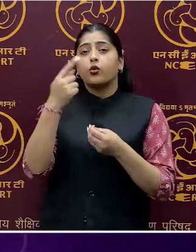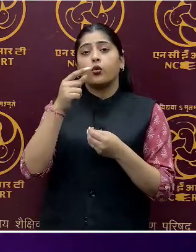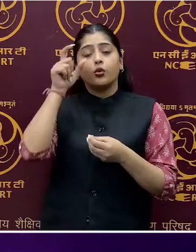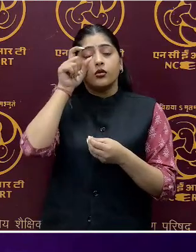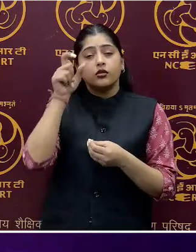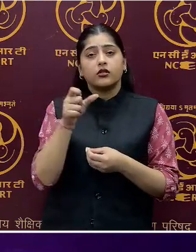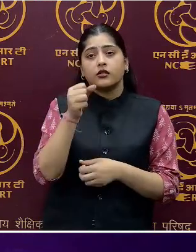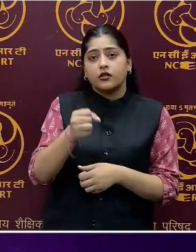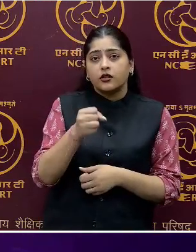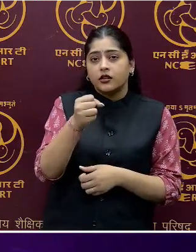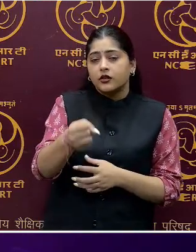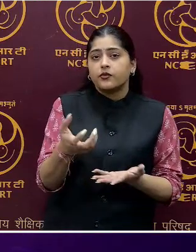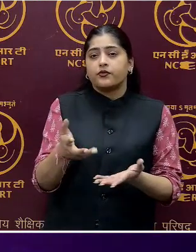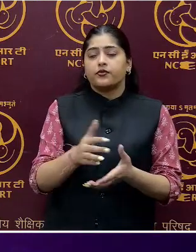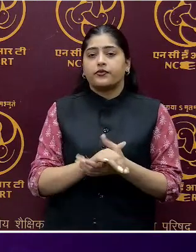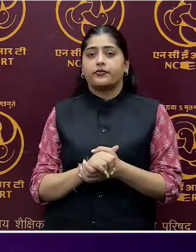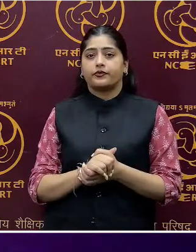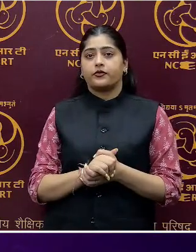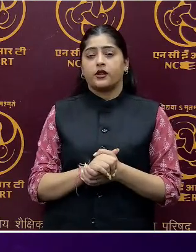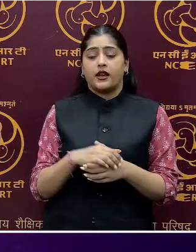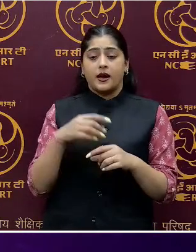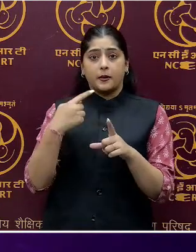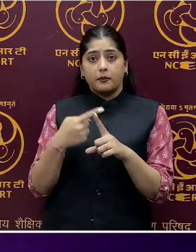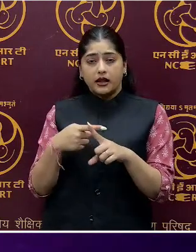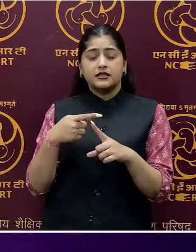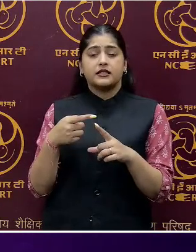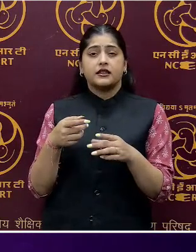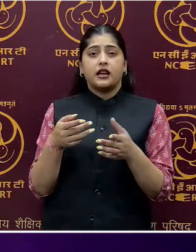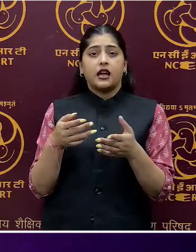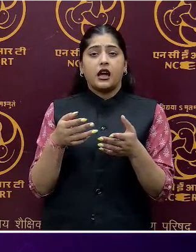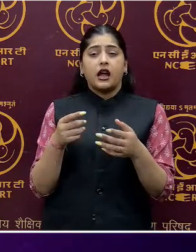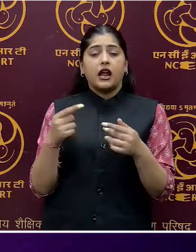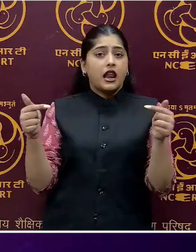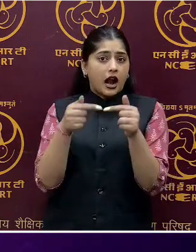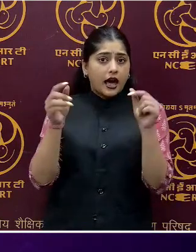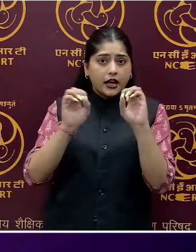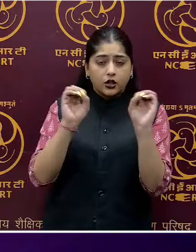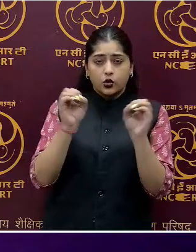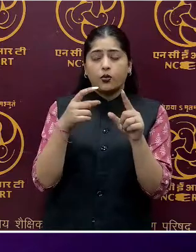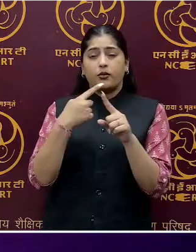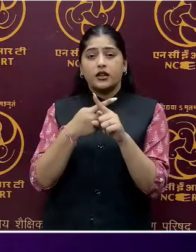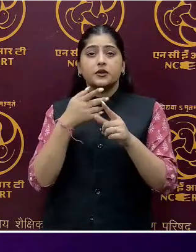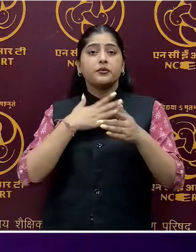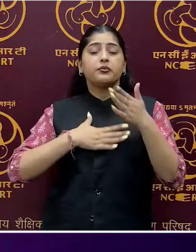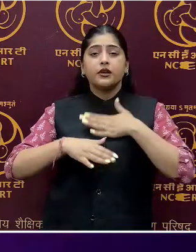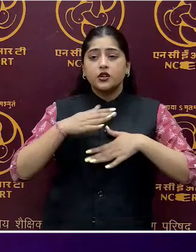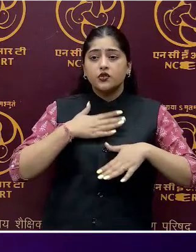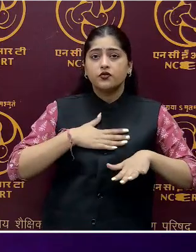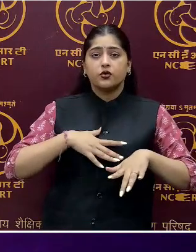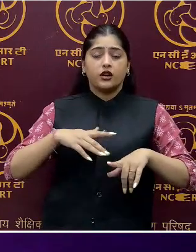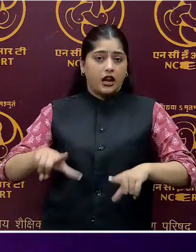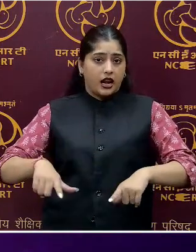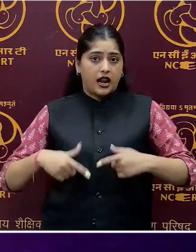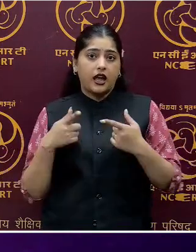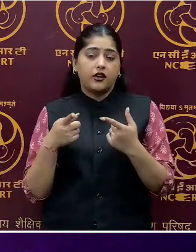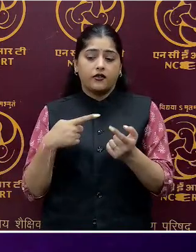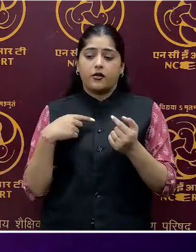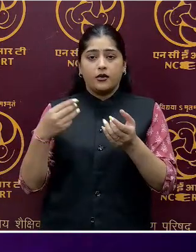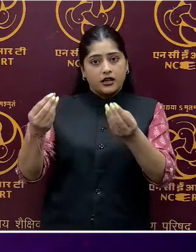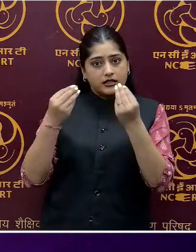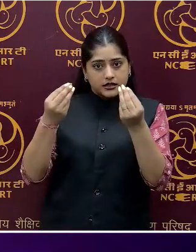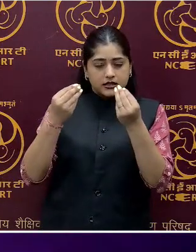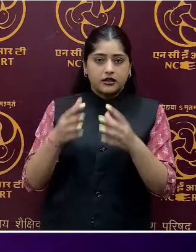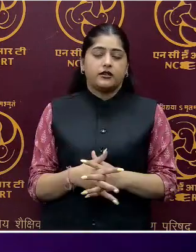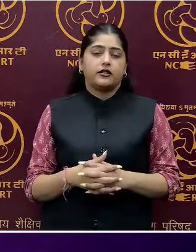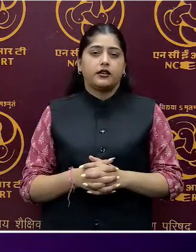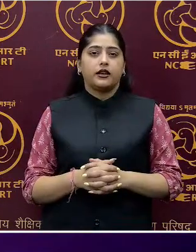of non-violence and peaceful existence. So can you be surprised, like the class 2